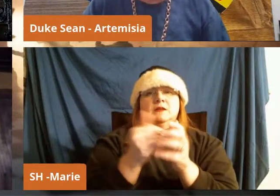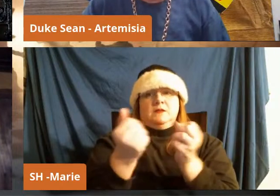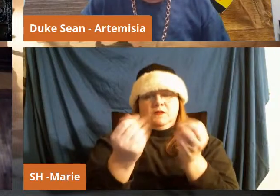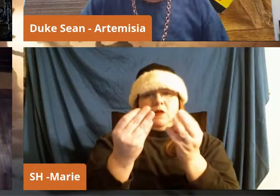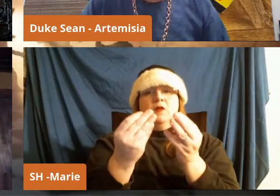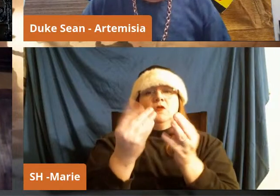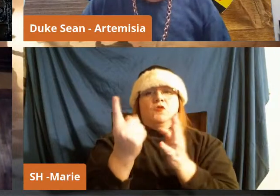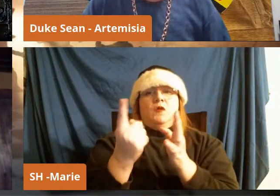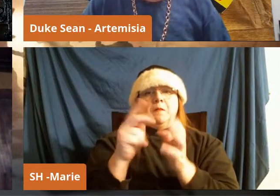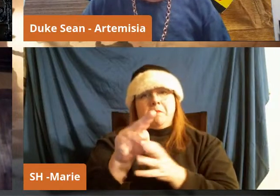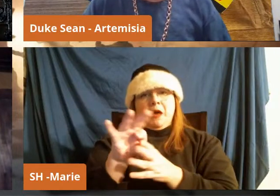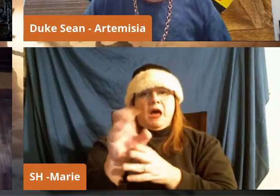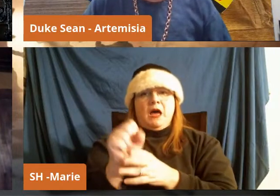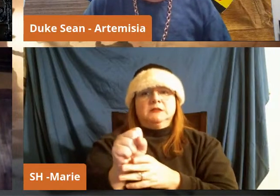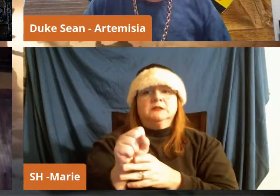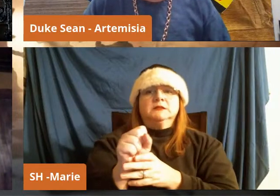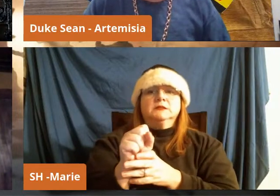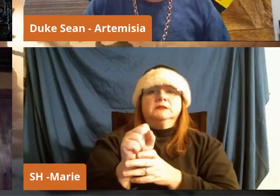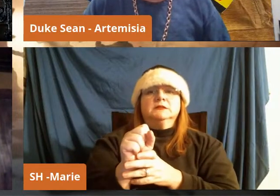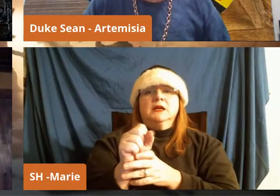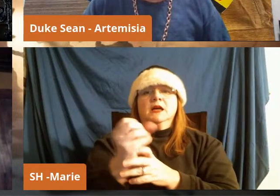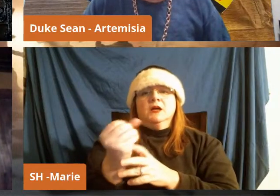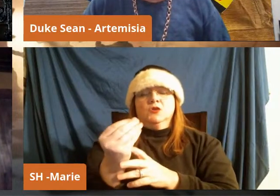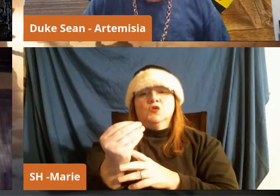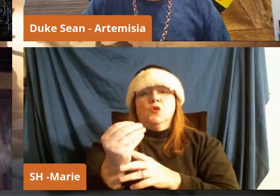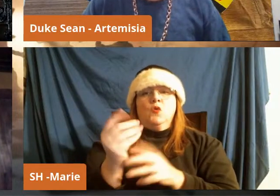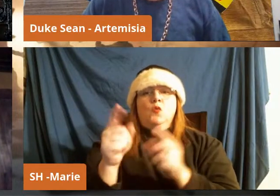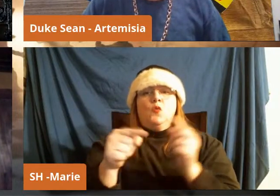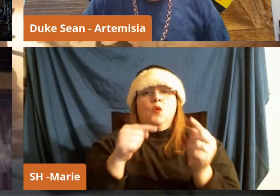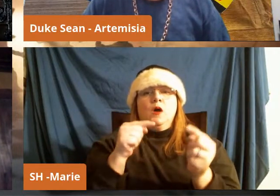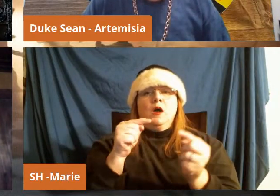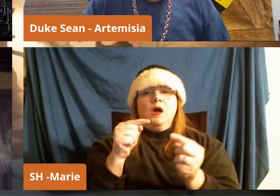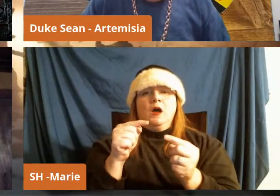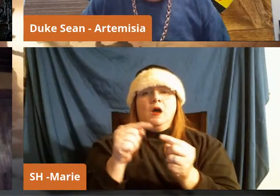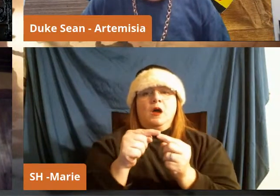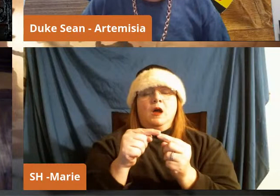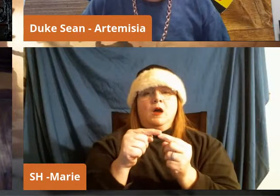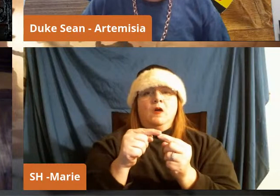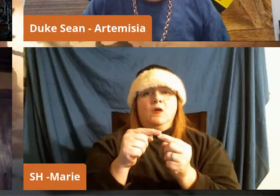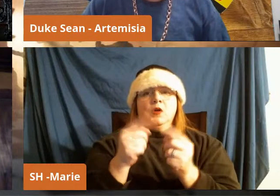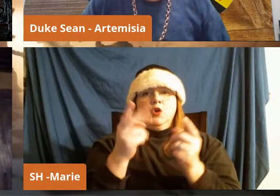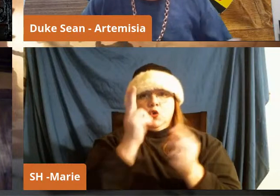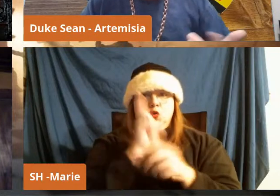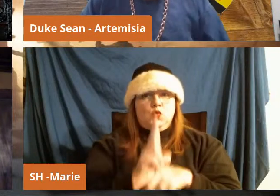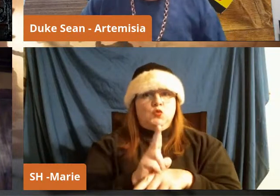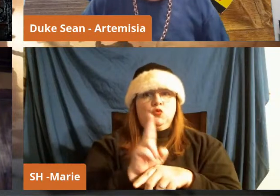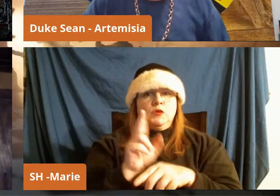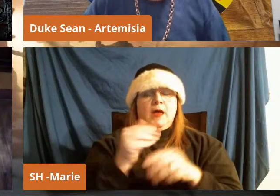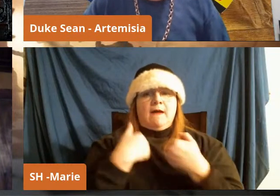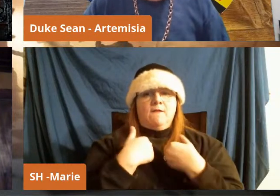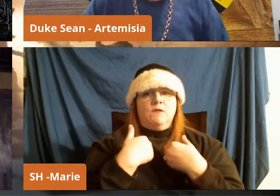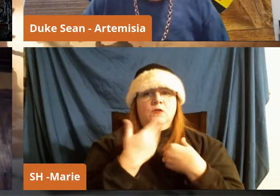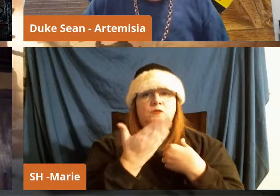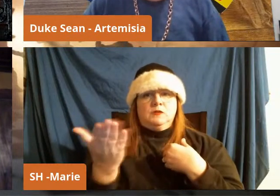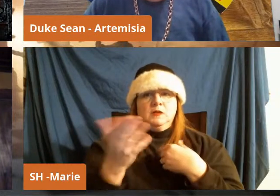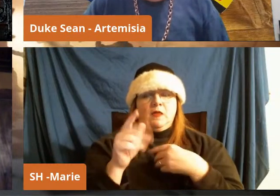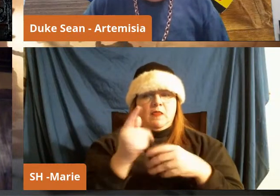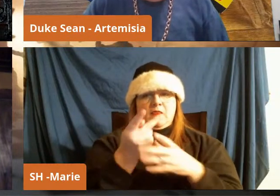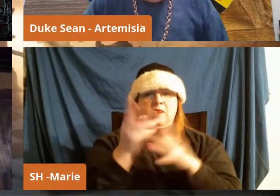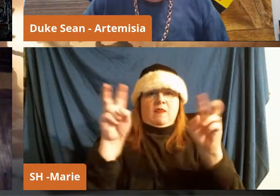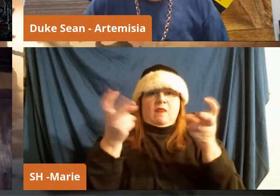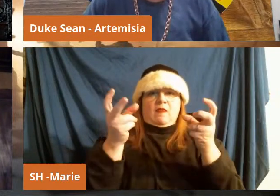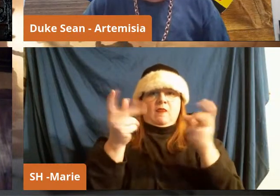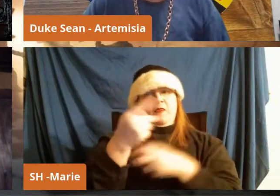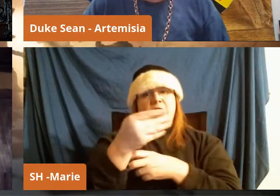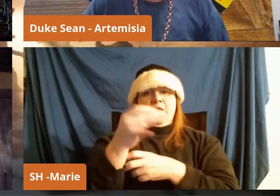Yeah. And so we used to have those like those themed events that Robert was